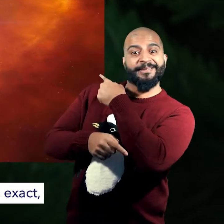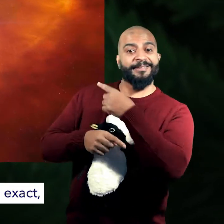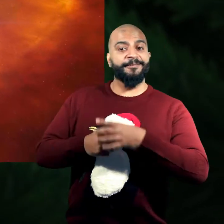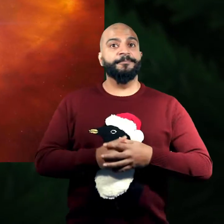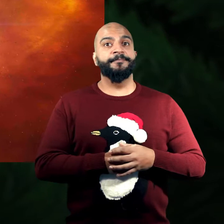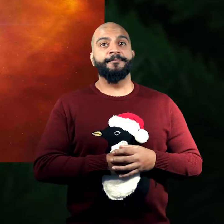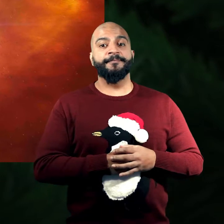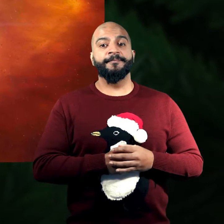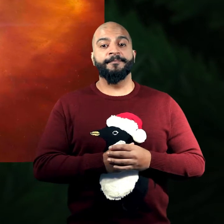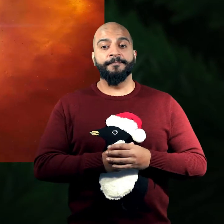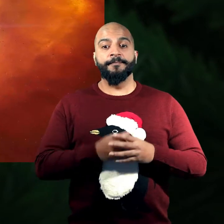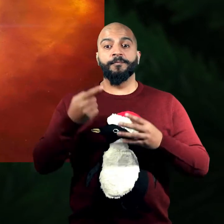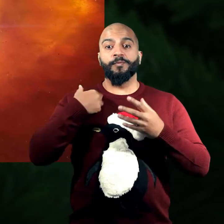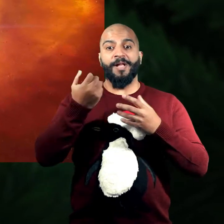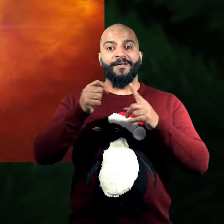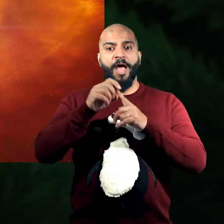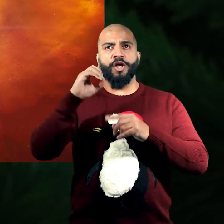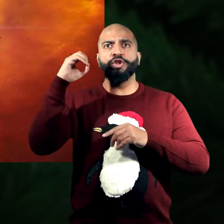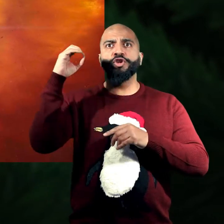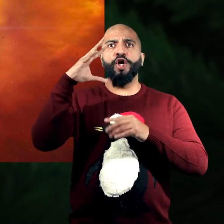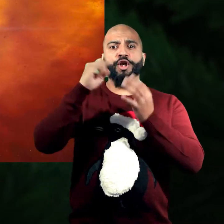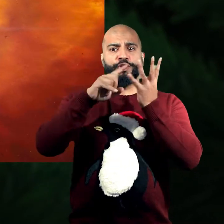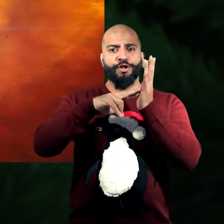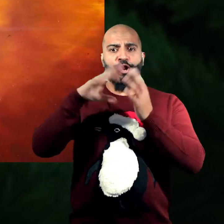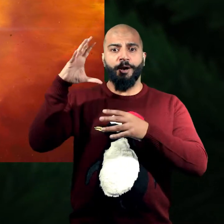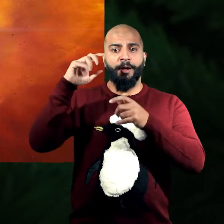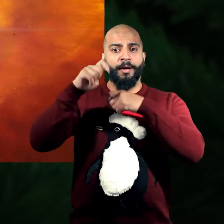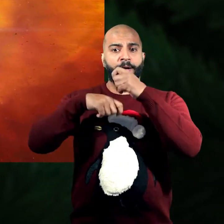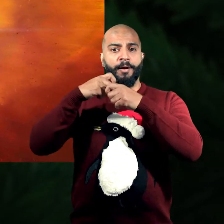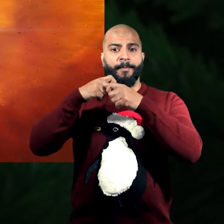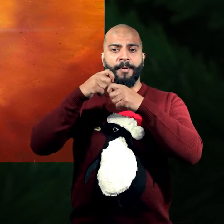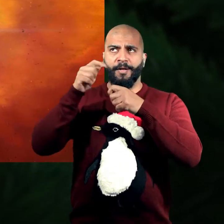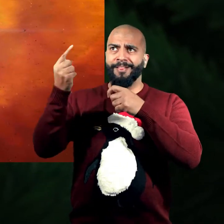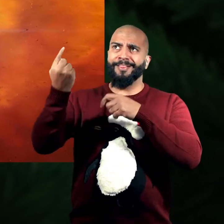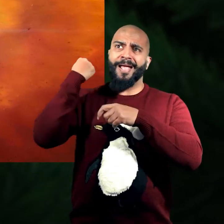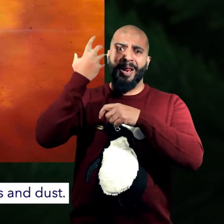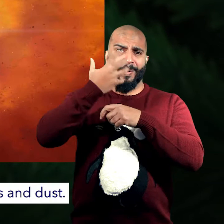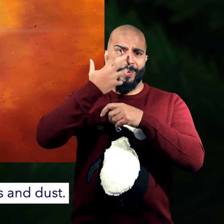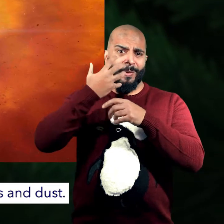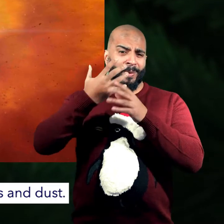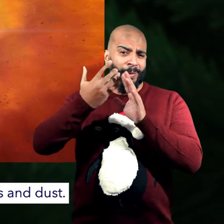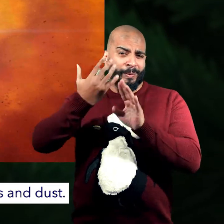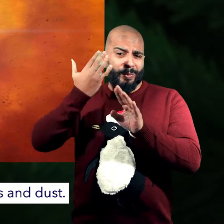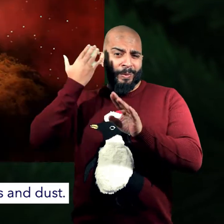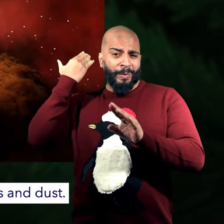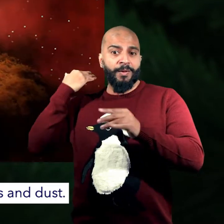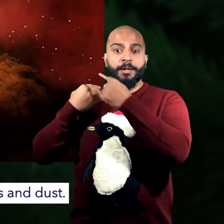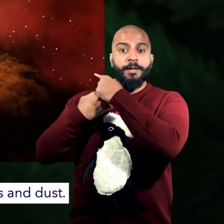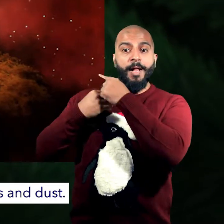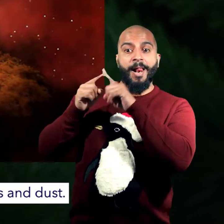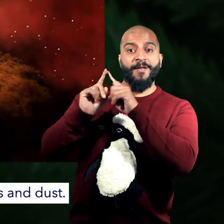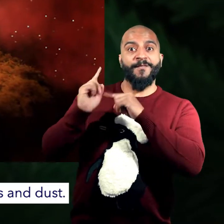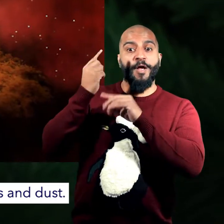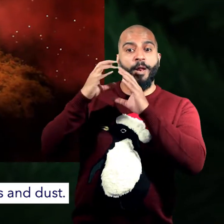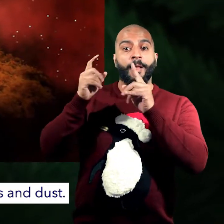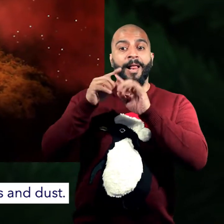ago to be exact, we would have had our sun, although it would have been a lot younger. And around this, there would have